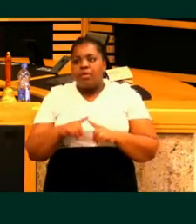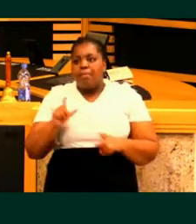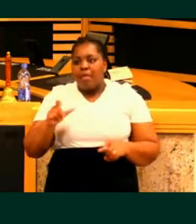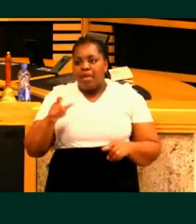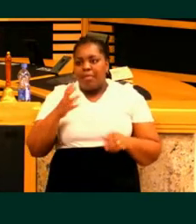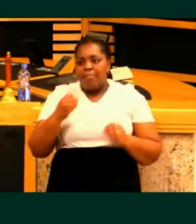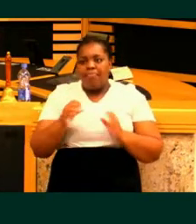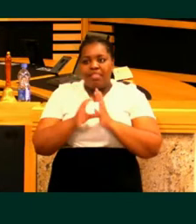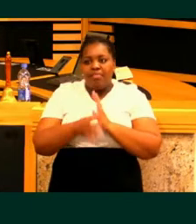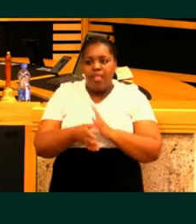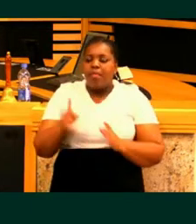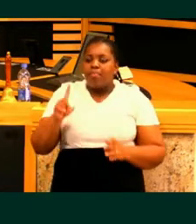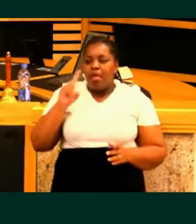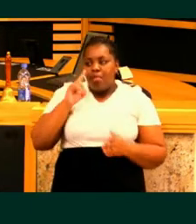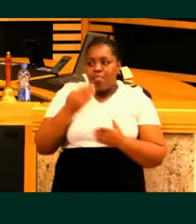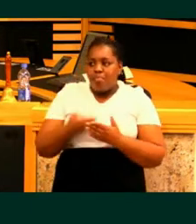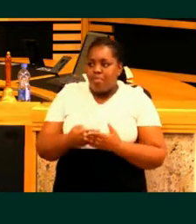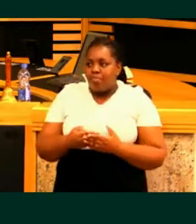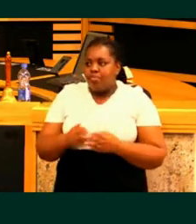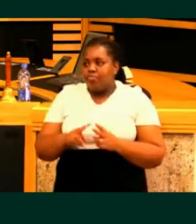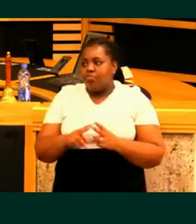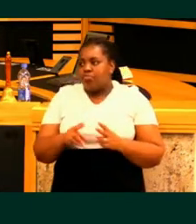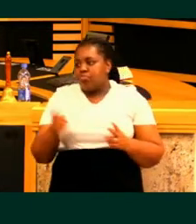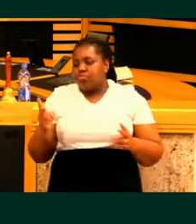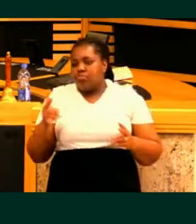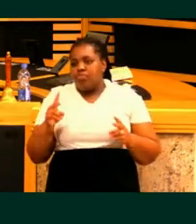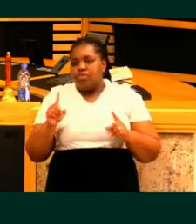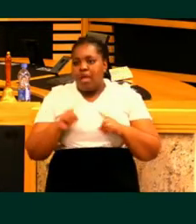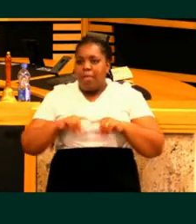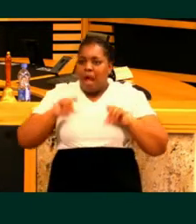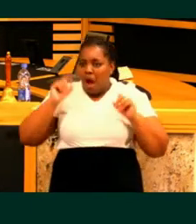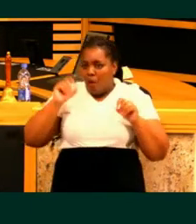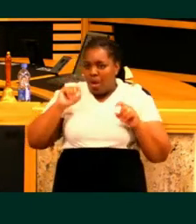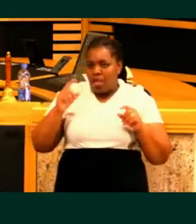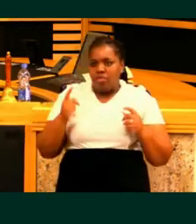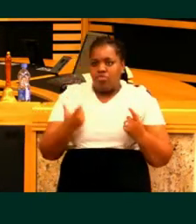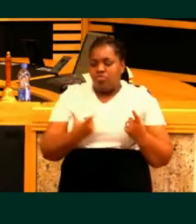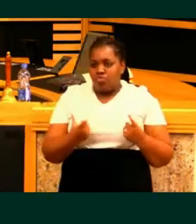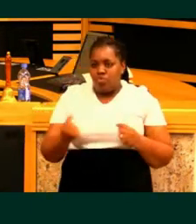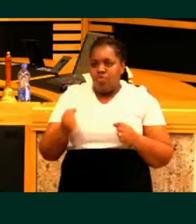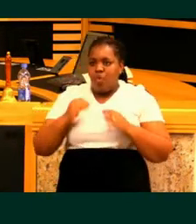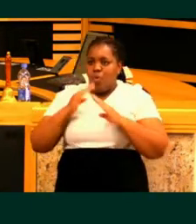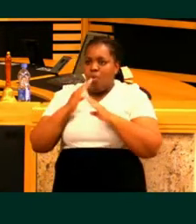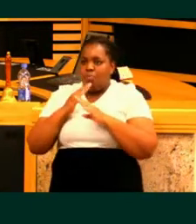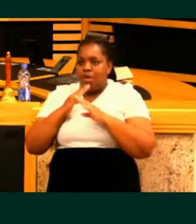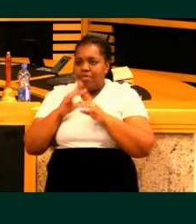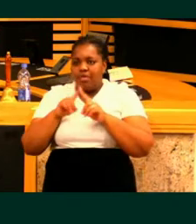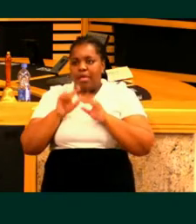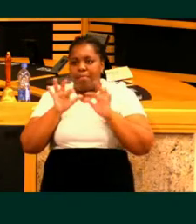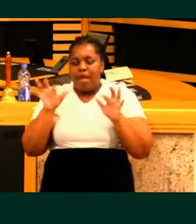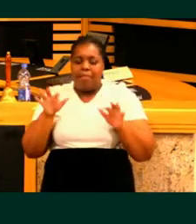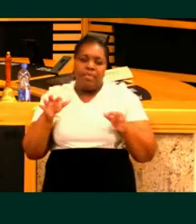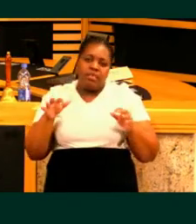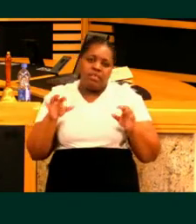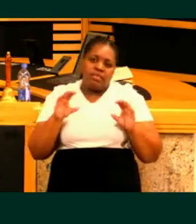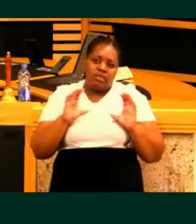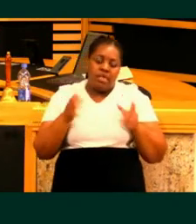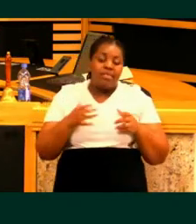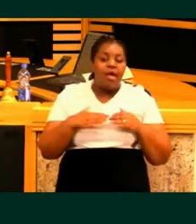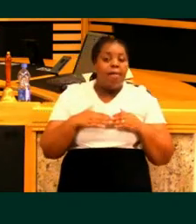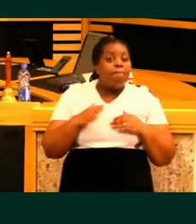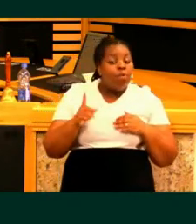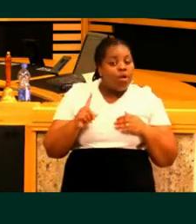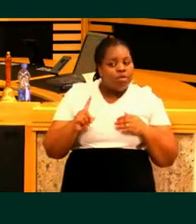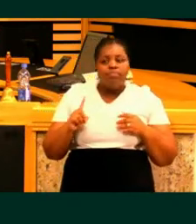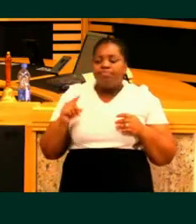abilities is through vigorous education awareness raising raising with the private and public sectors furthermore